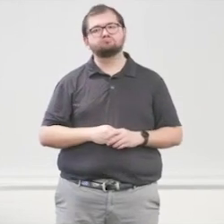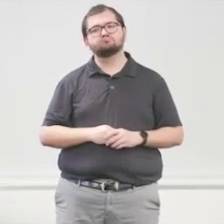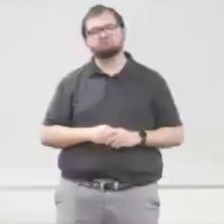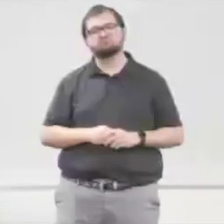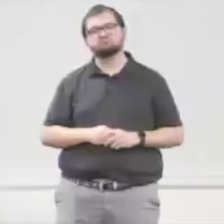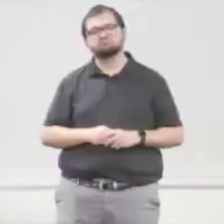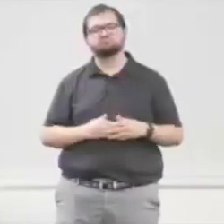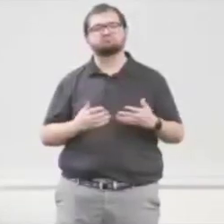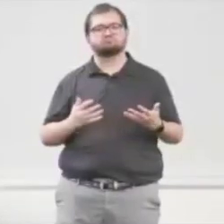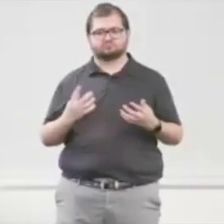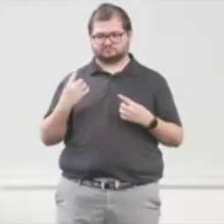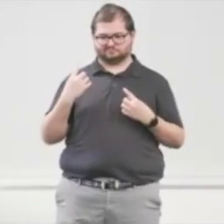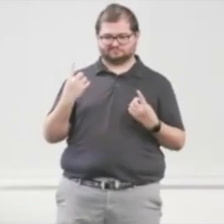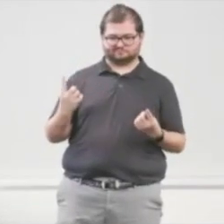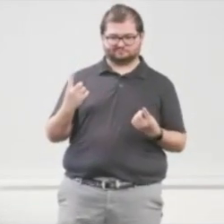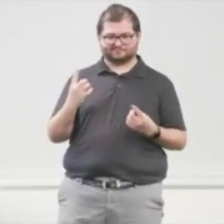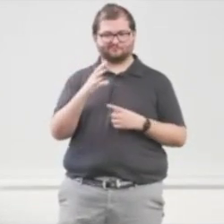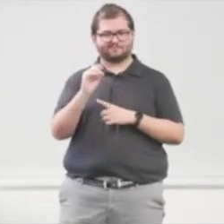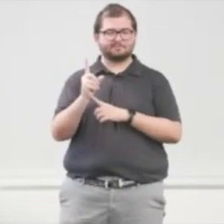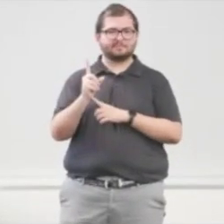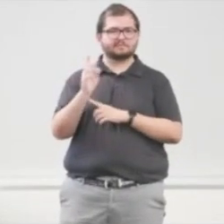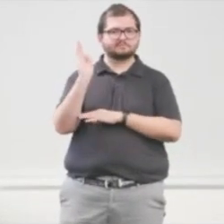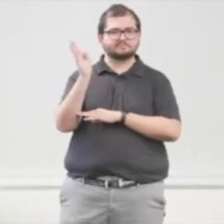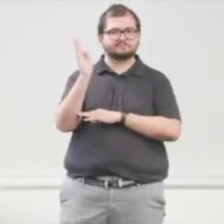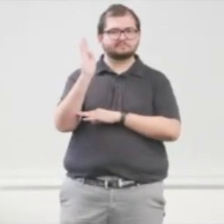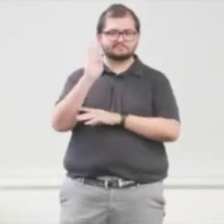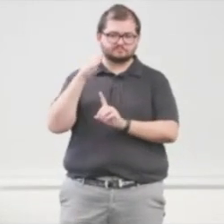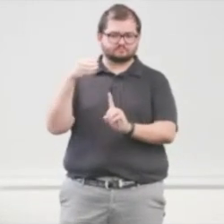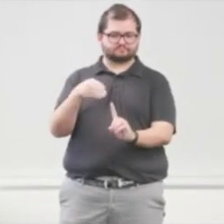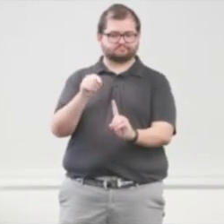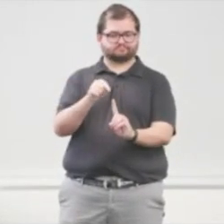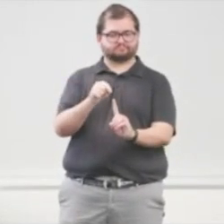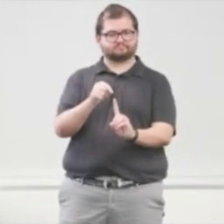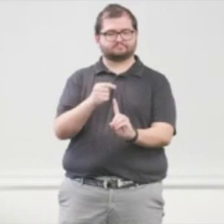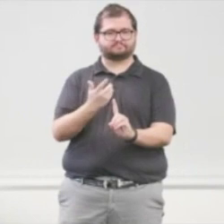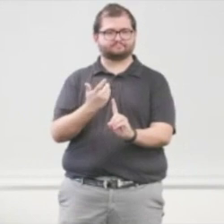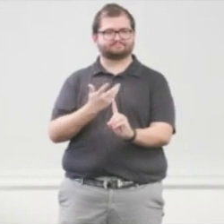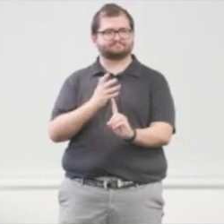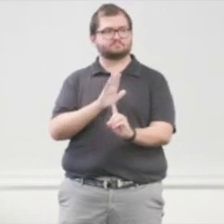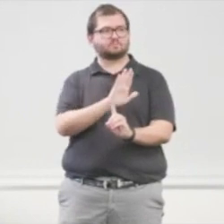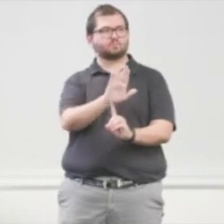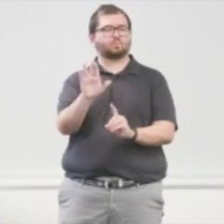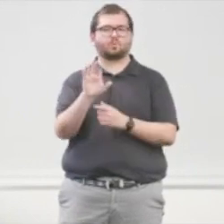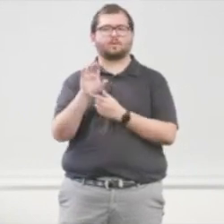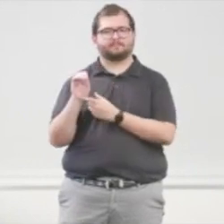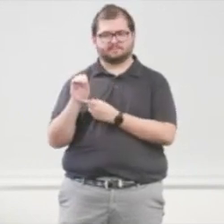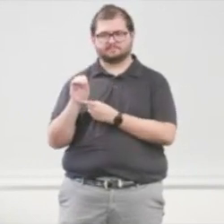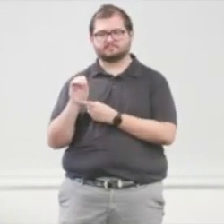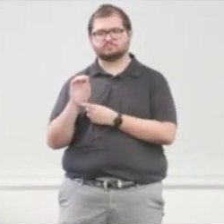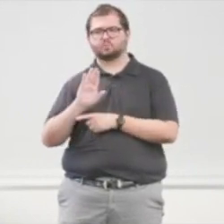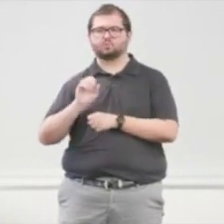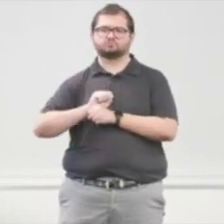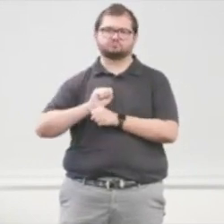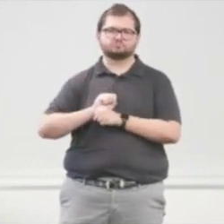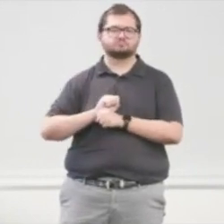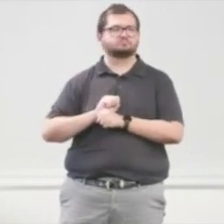So it's been focused the last 40, 50 minutes on kind of your companies or your occupations and what